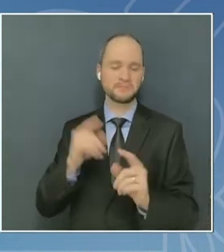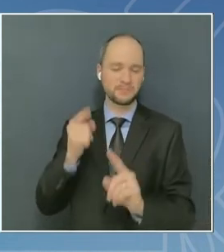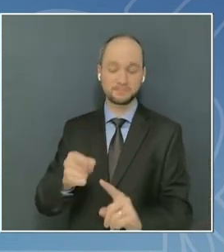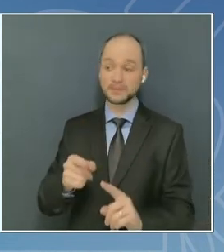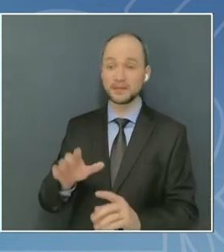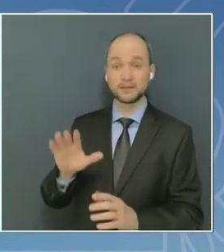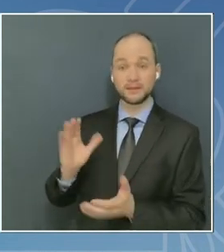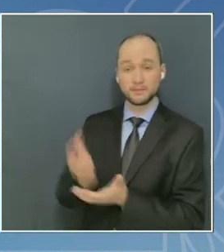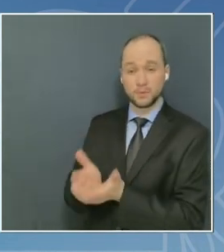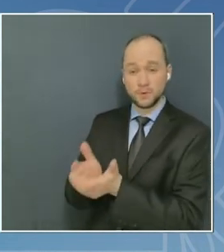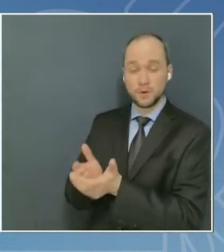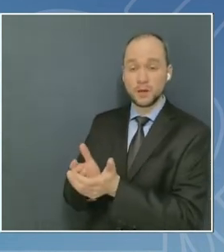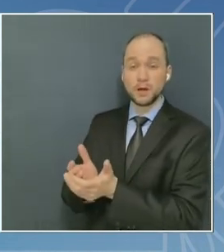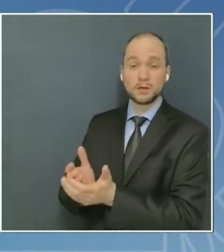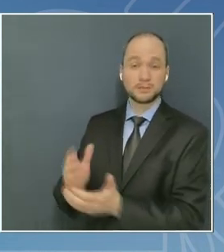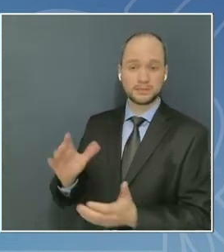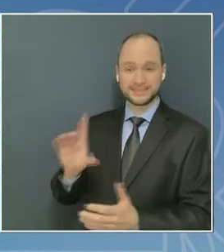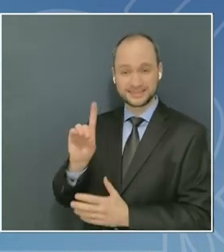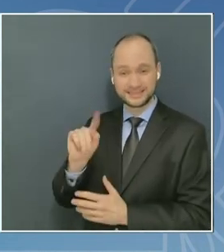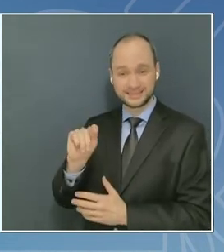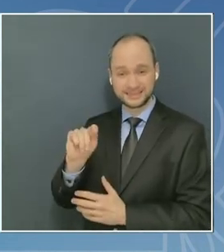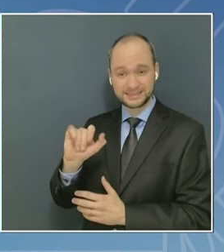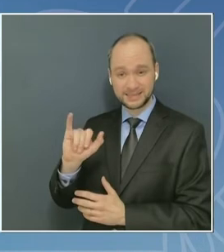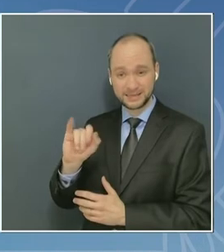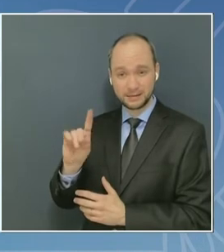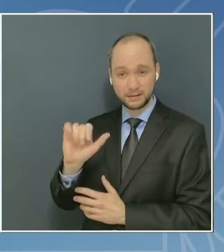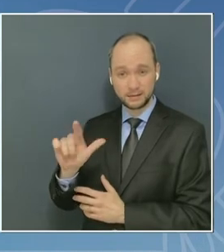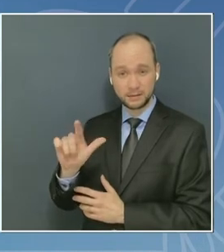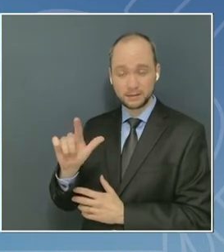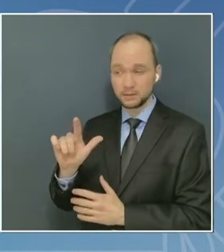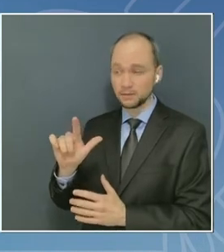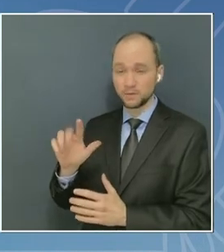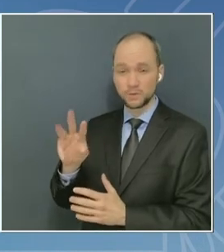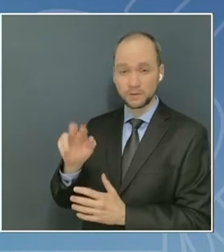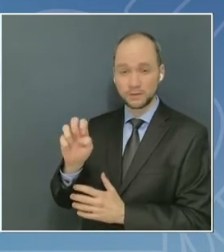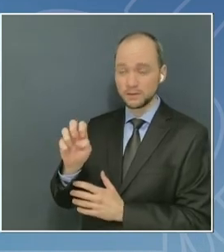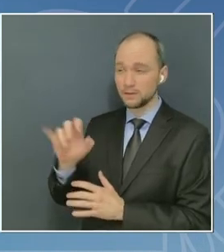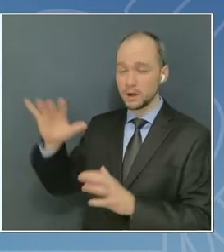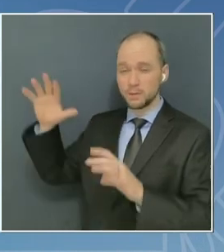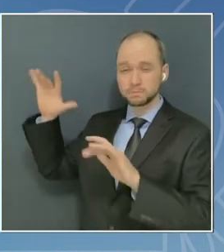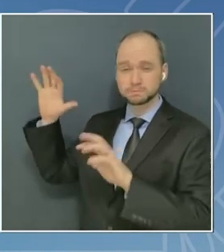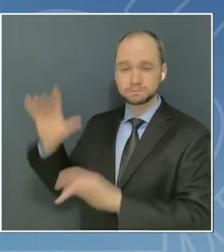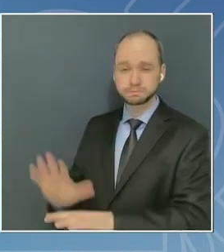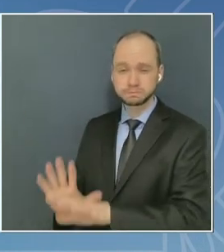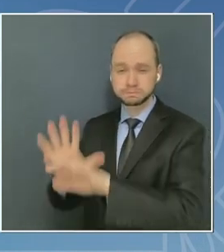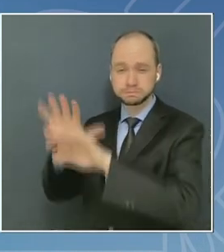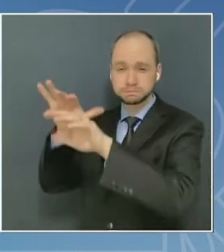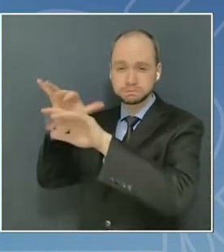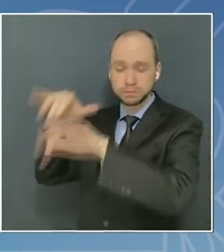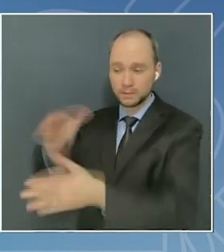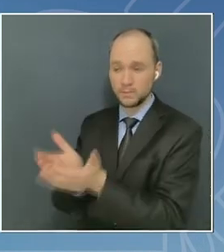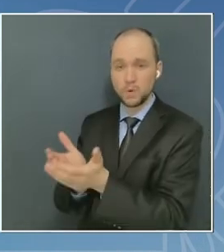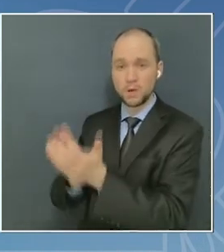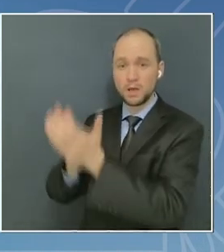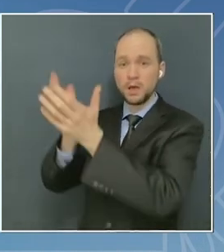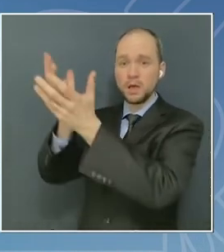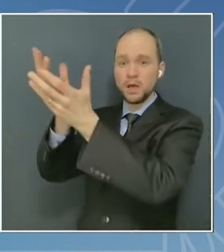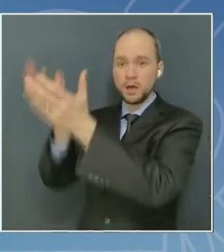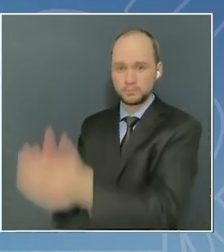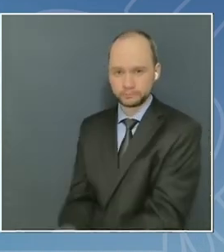boat sank. And my mother says that these waves were